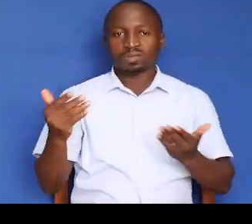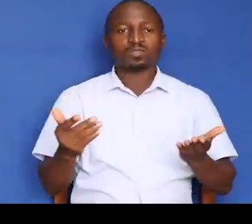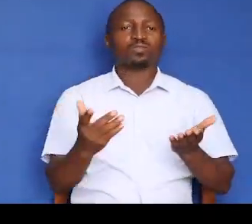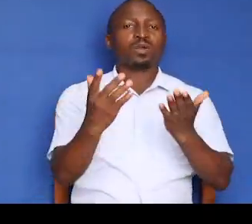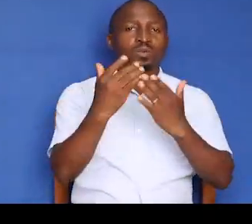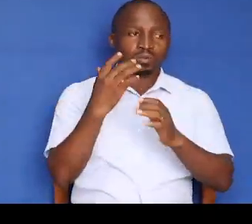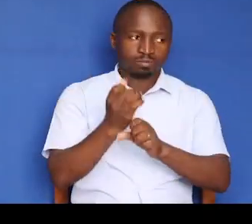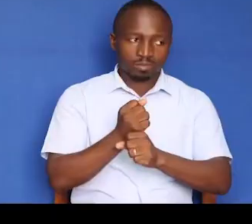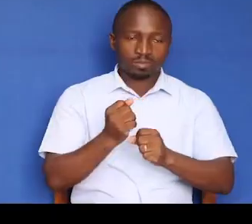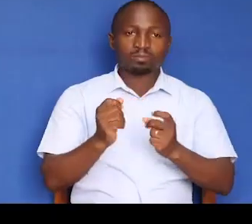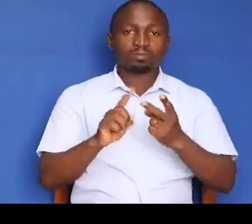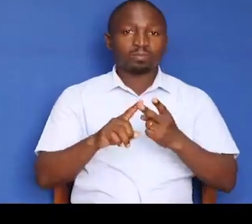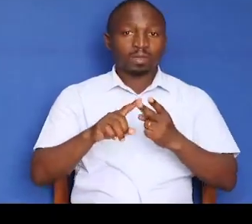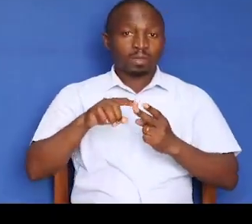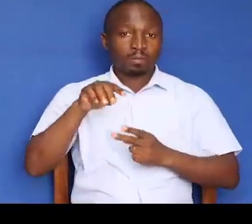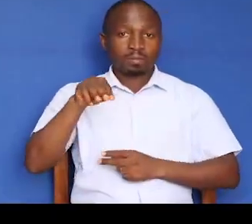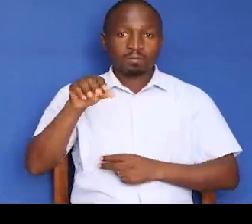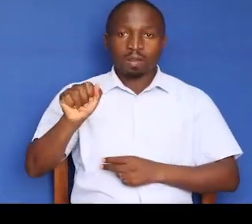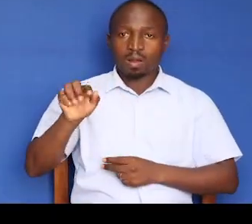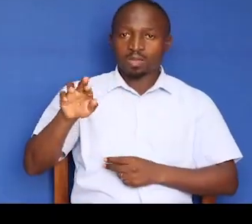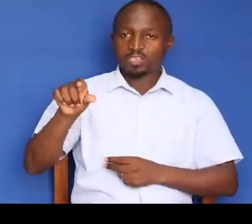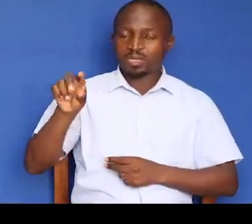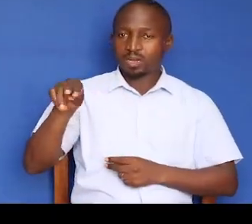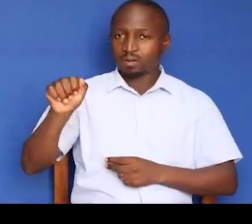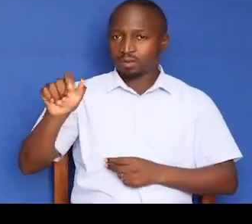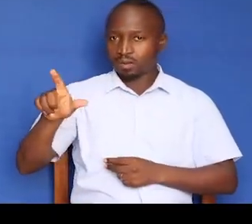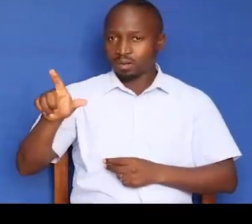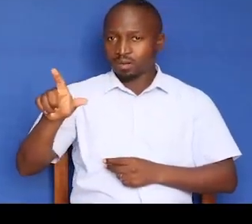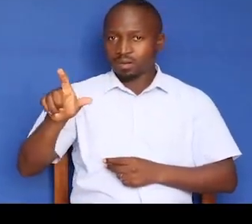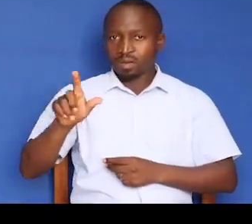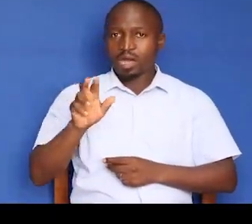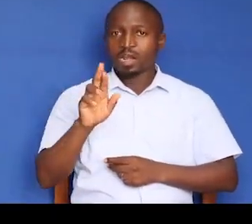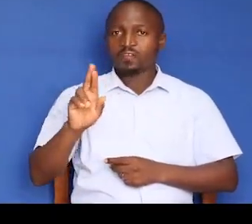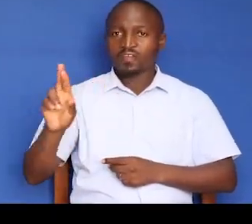have changes here. When we find the marginal revenue at 0